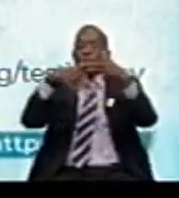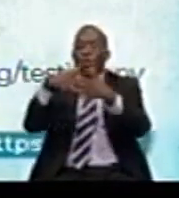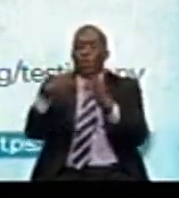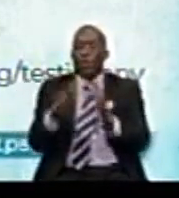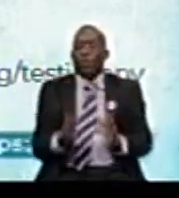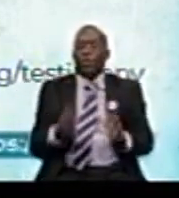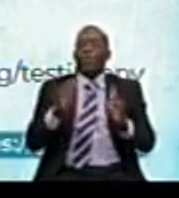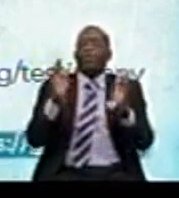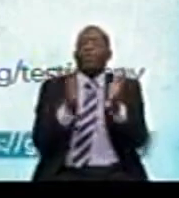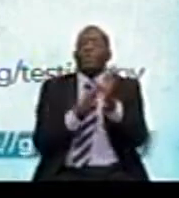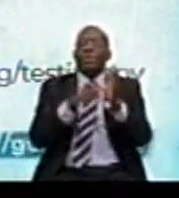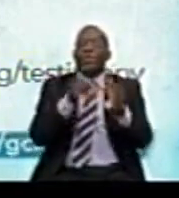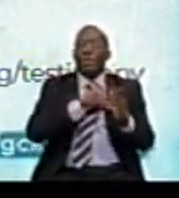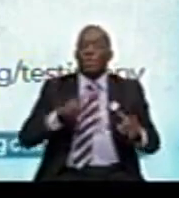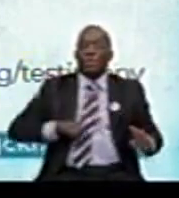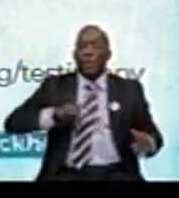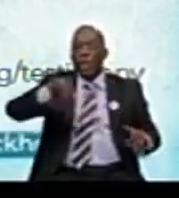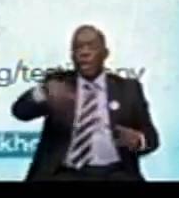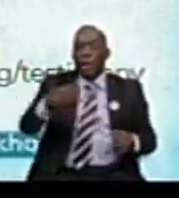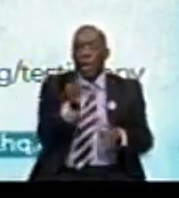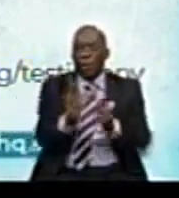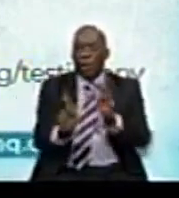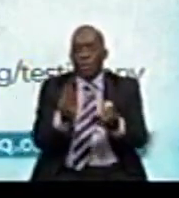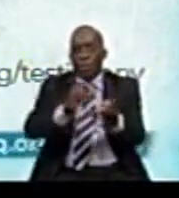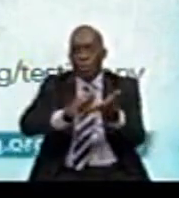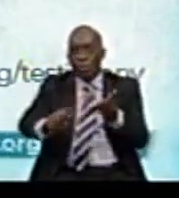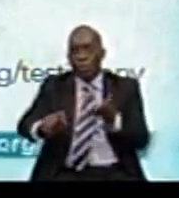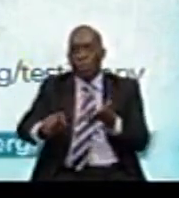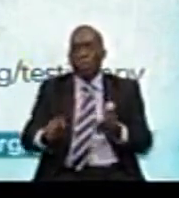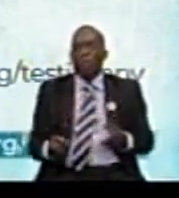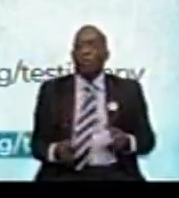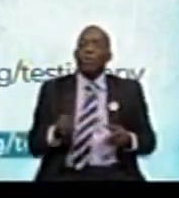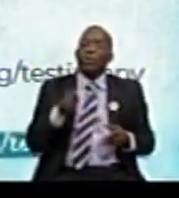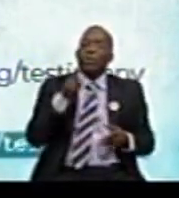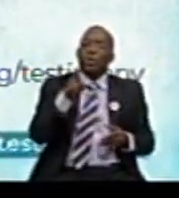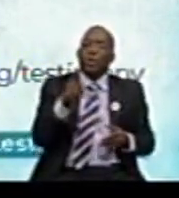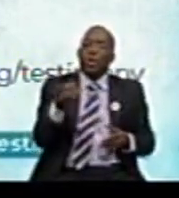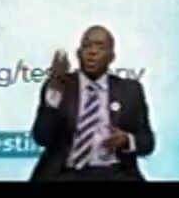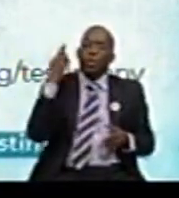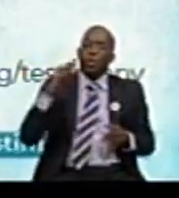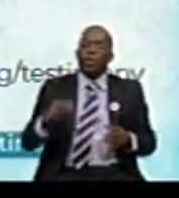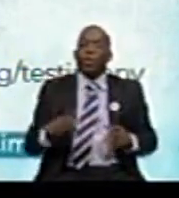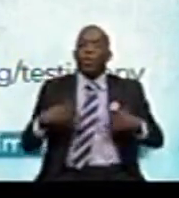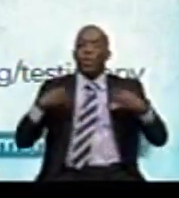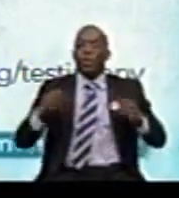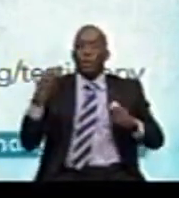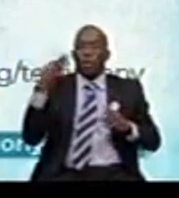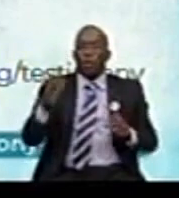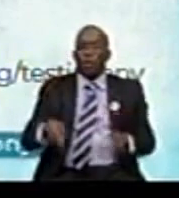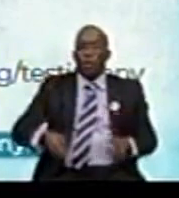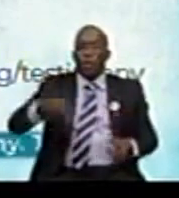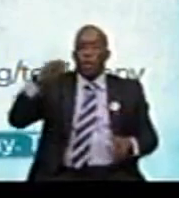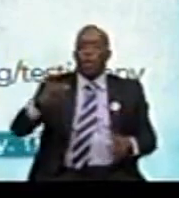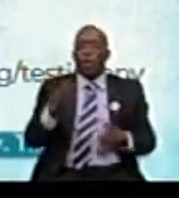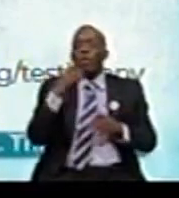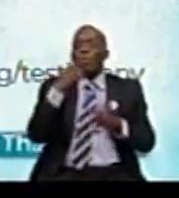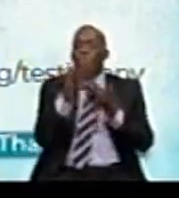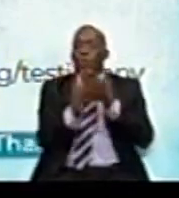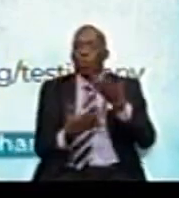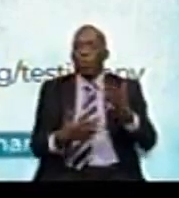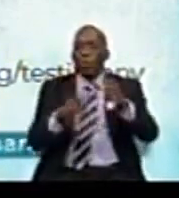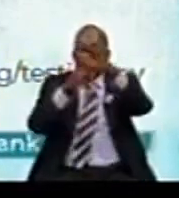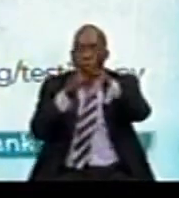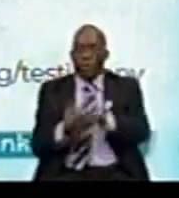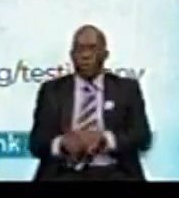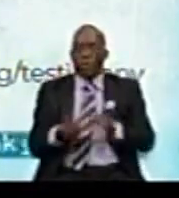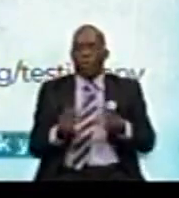Ondo Daniel from Yenegua Bayelsa wrote, "I was healed of high blood pressure. Praise the Lord." And we have